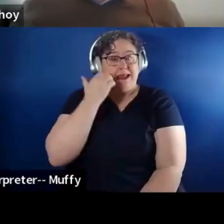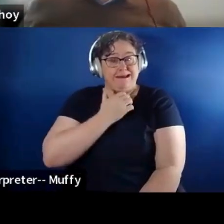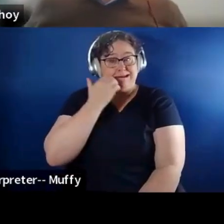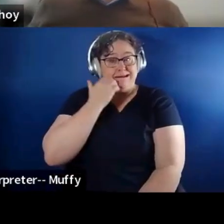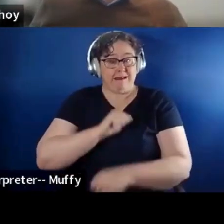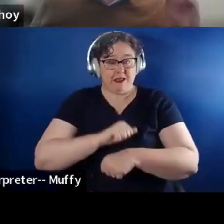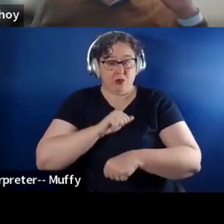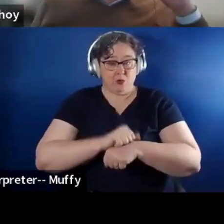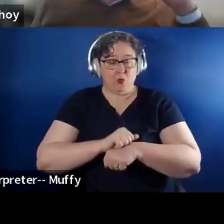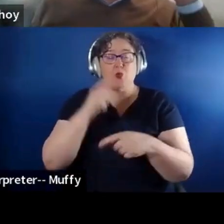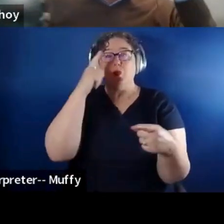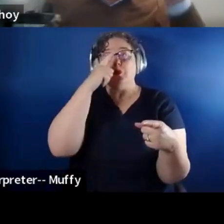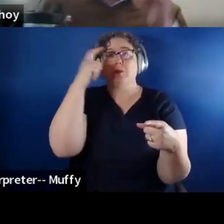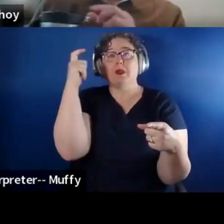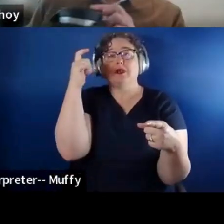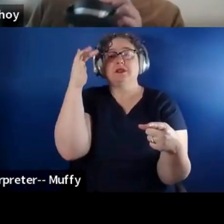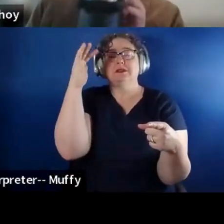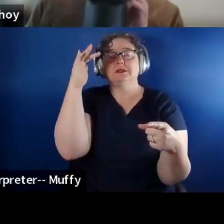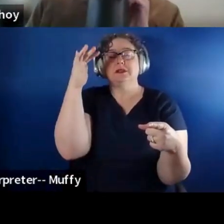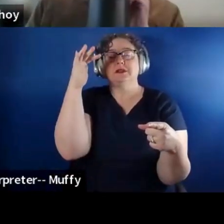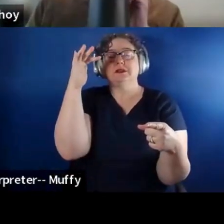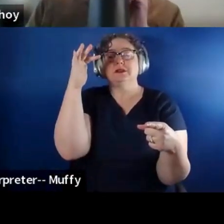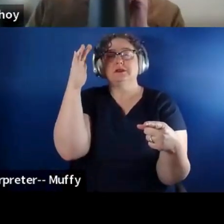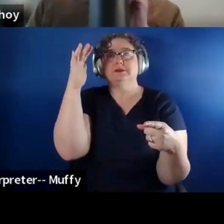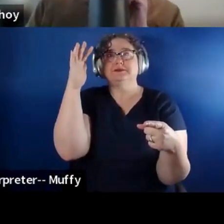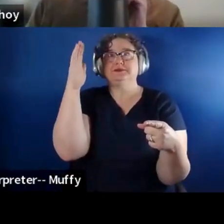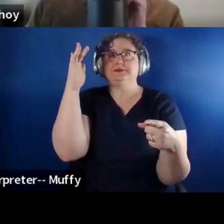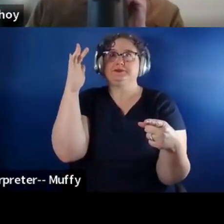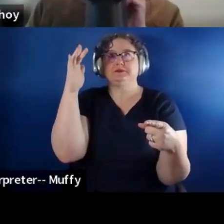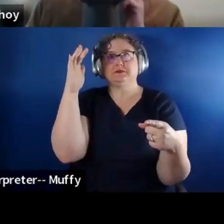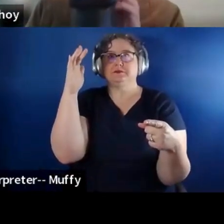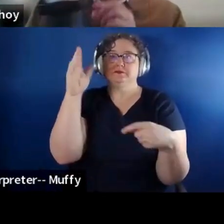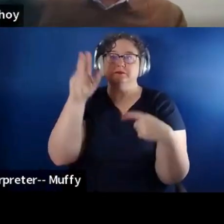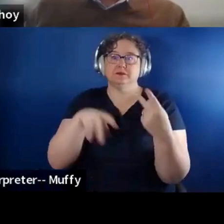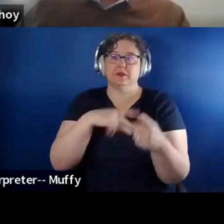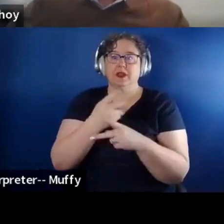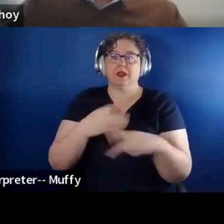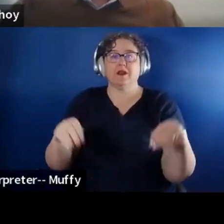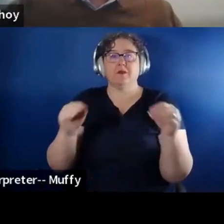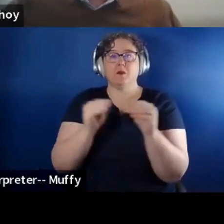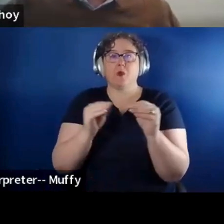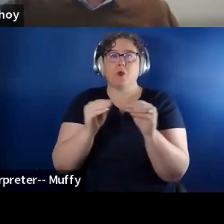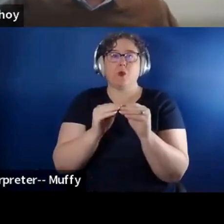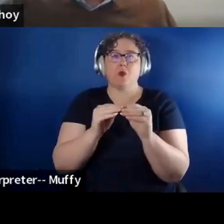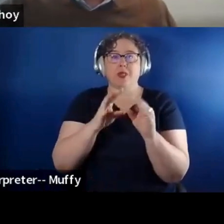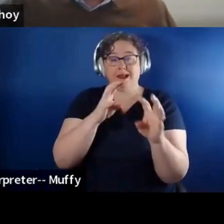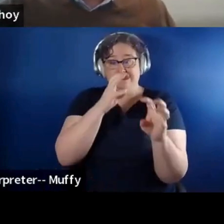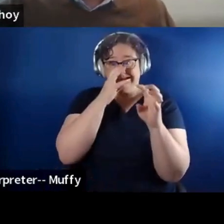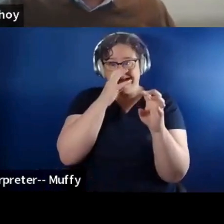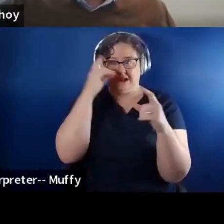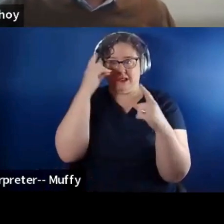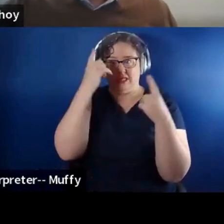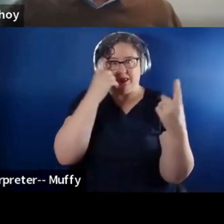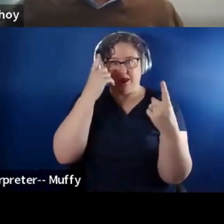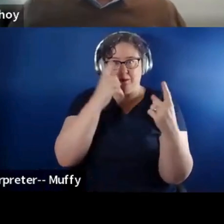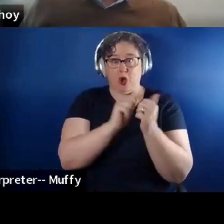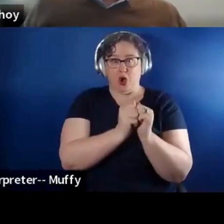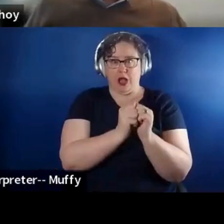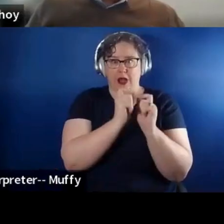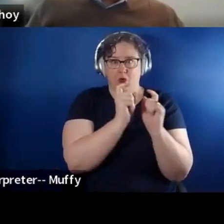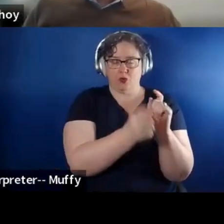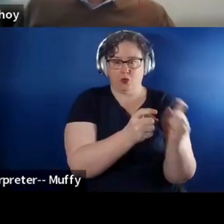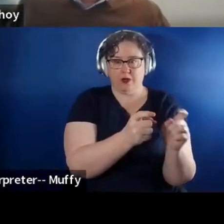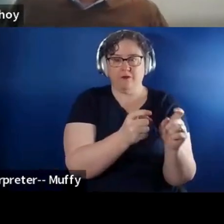is because there is just kind of a lot more conservative thinking in terms of how to give. We're having to have much